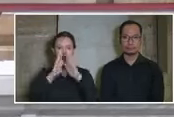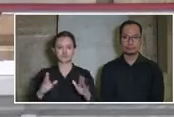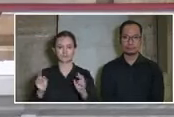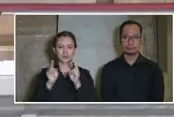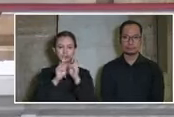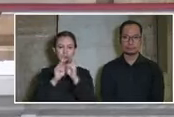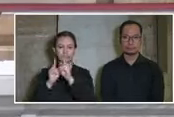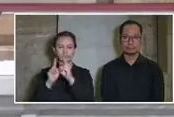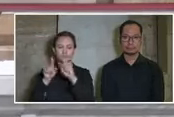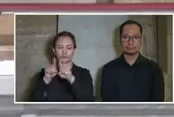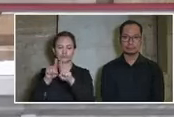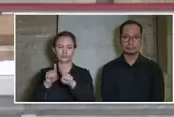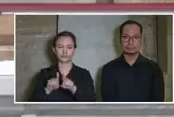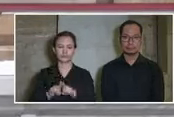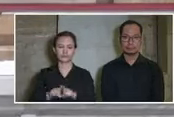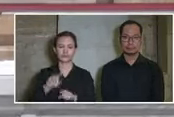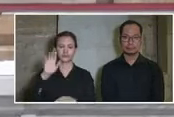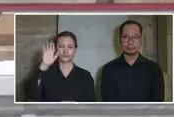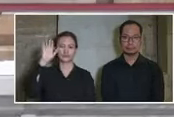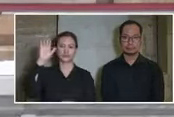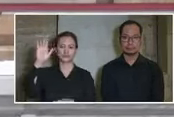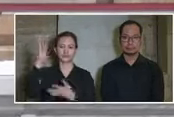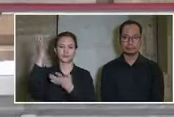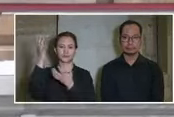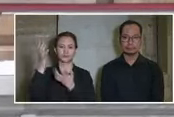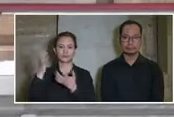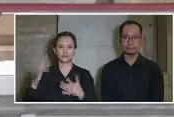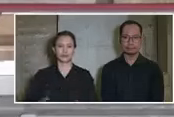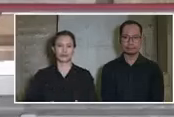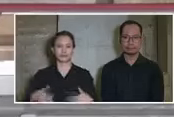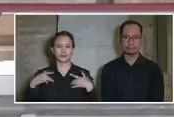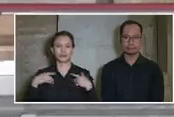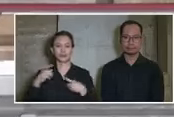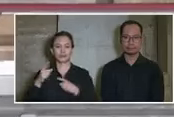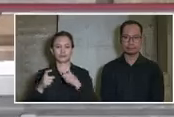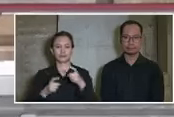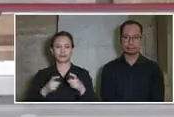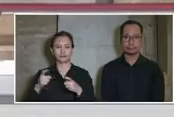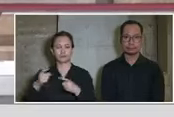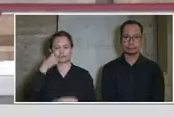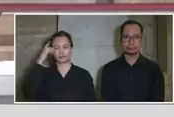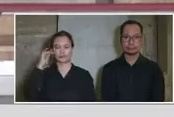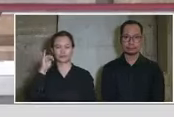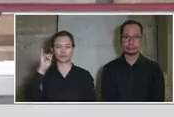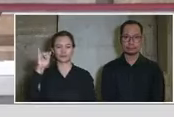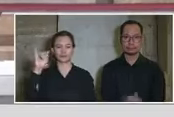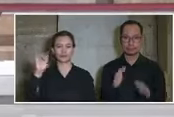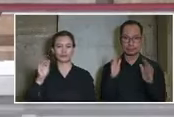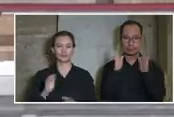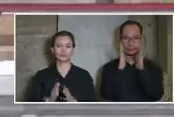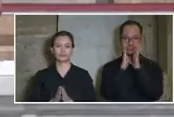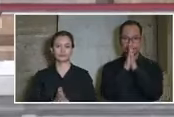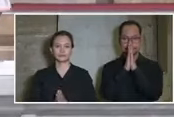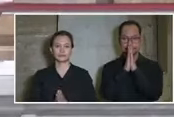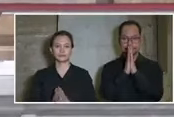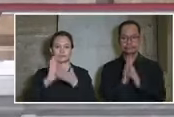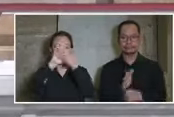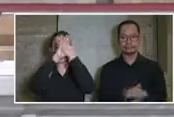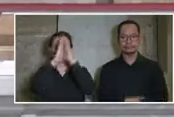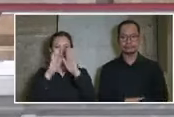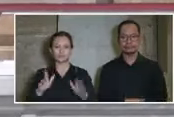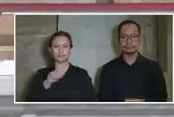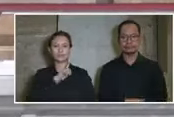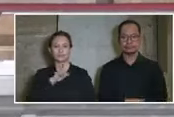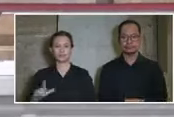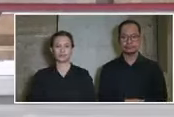unity in accordance with your will, who live and reign forever and ever. Amen. The peace of